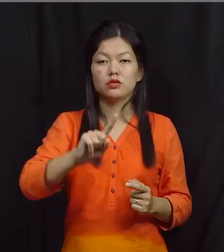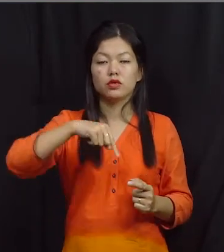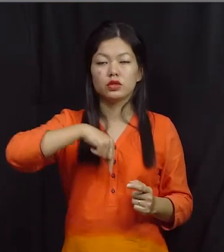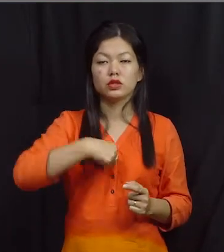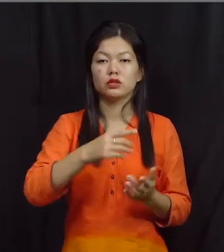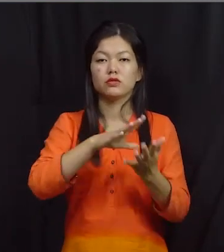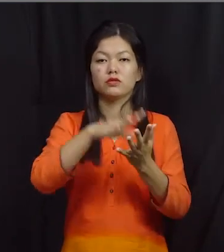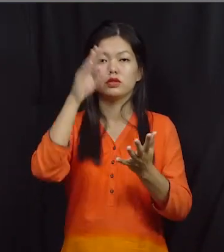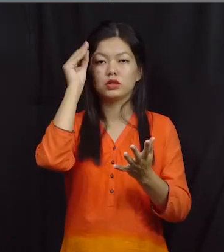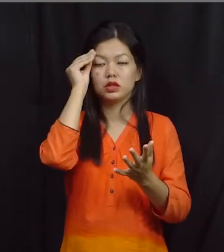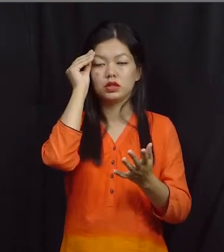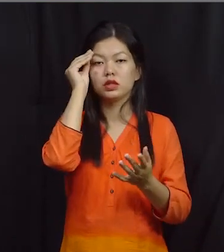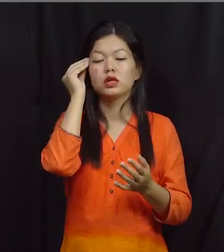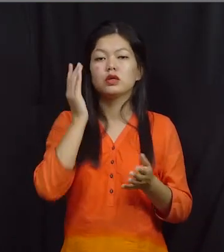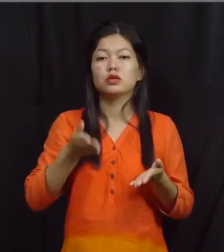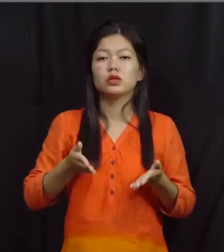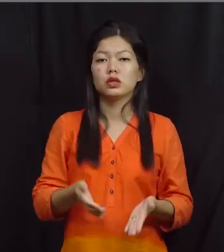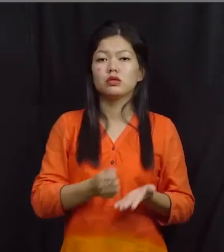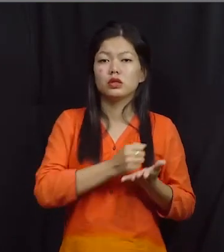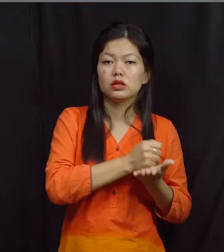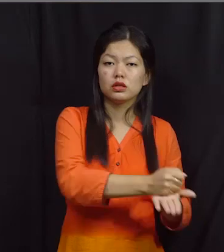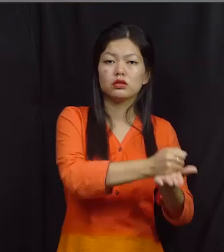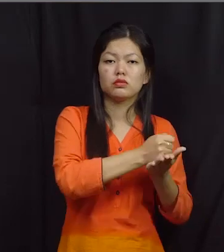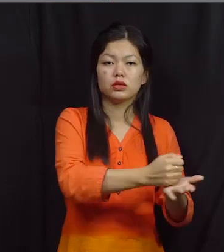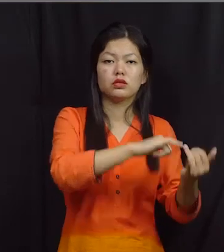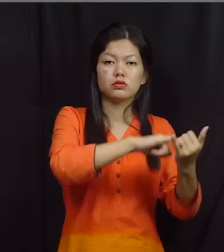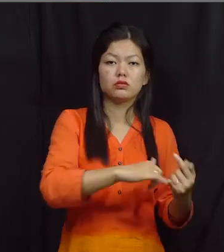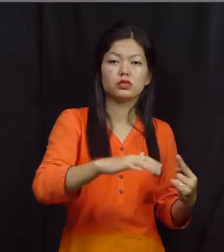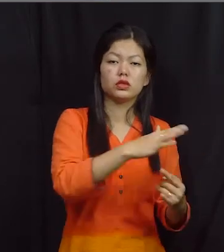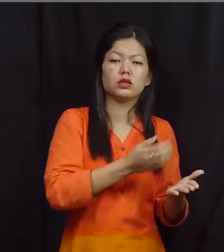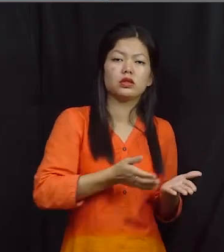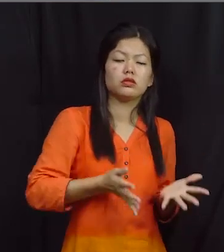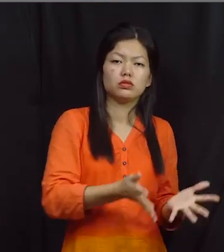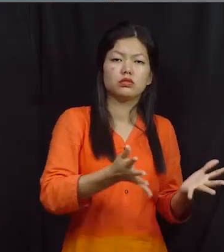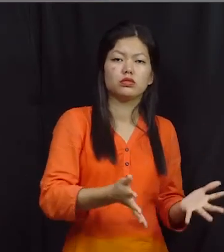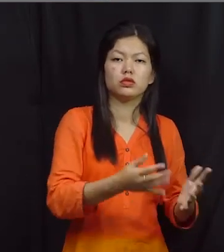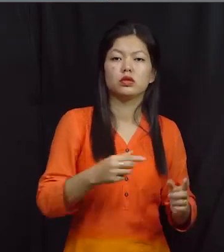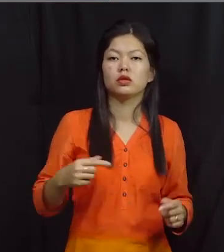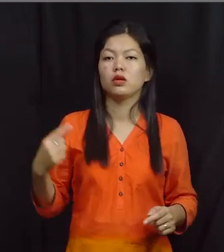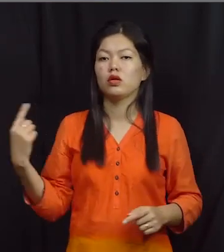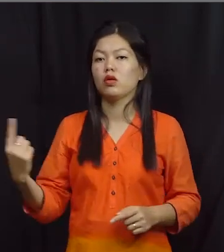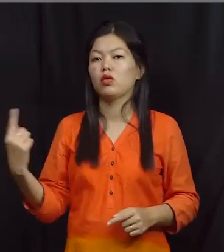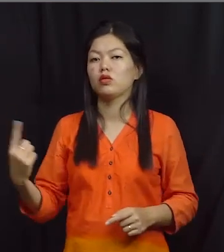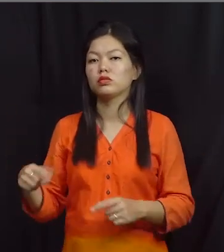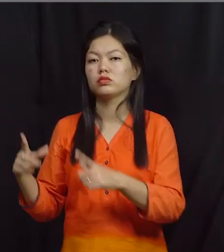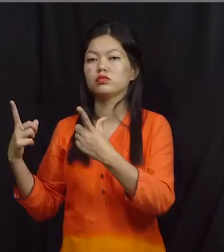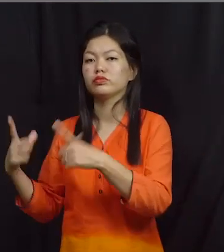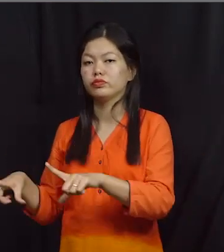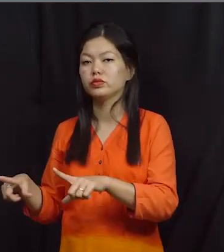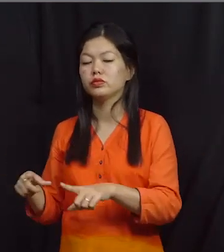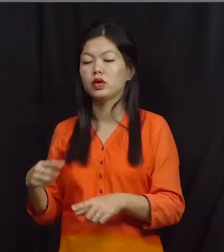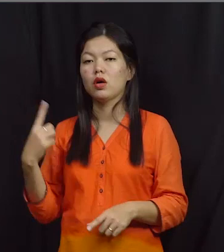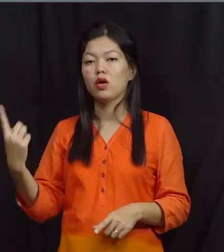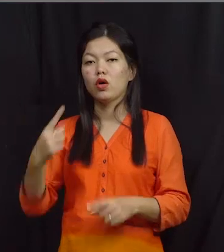So there is no room for self-development. So that can be a disadvantage for the social